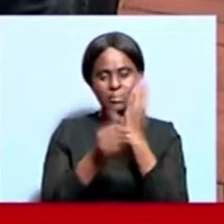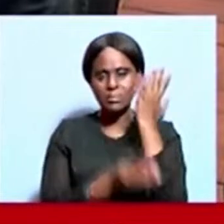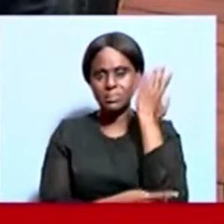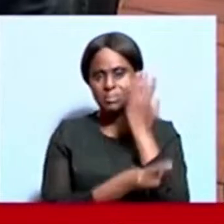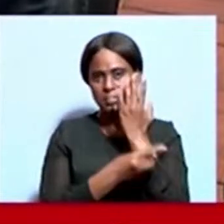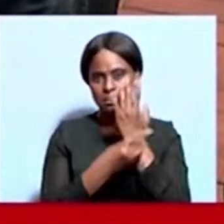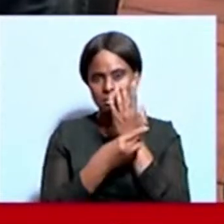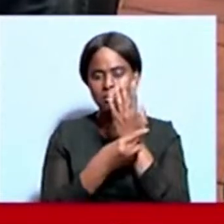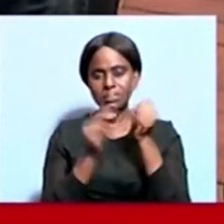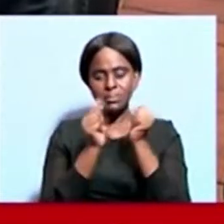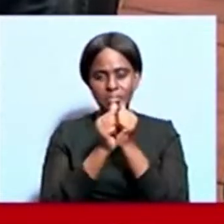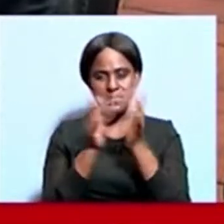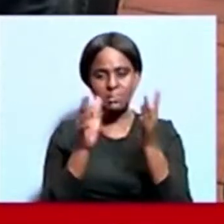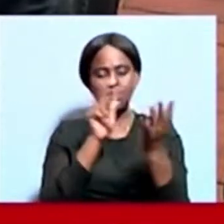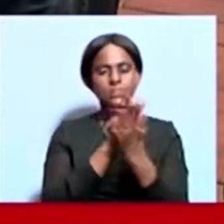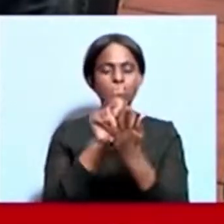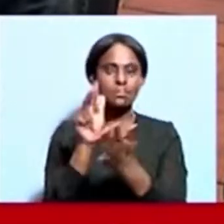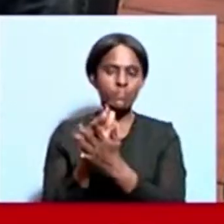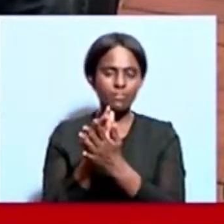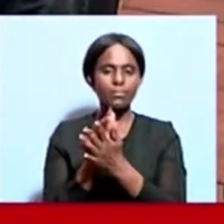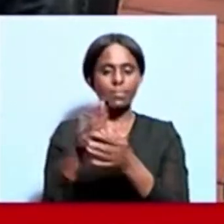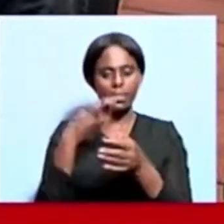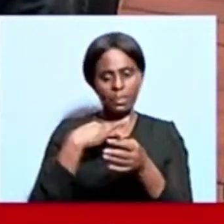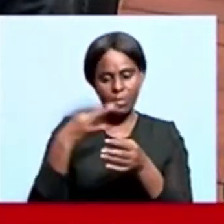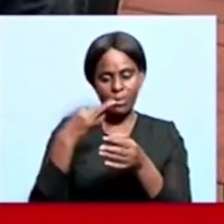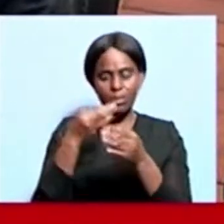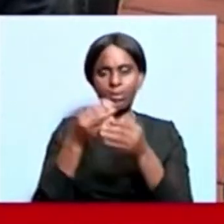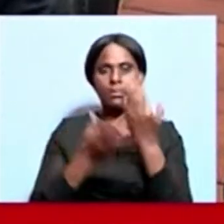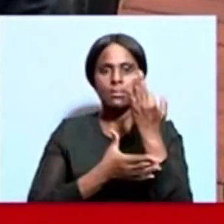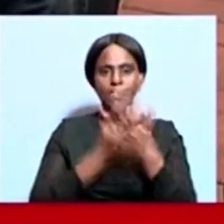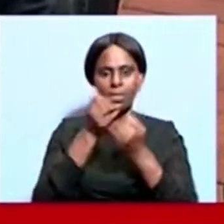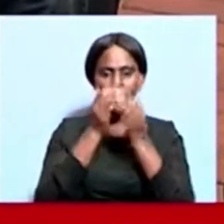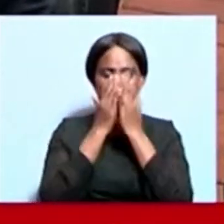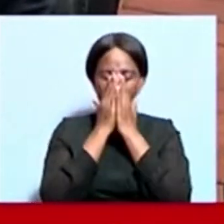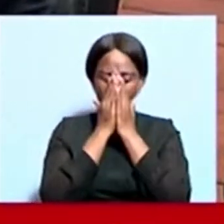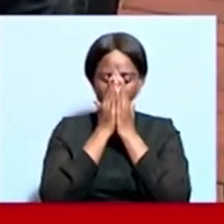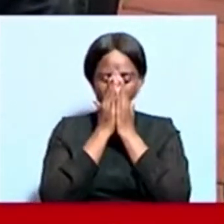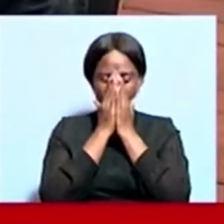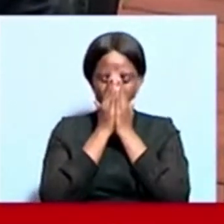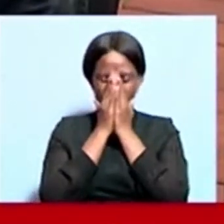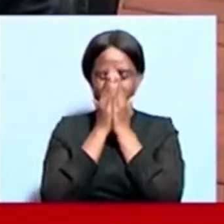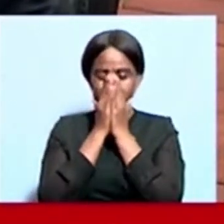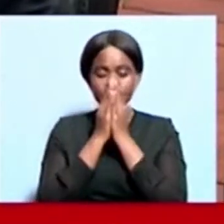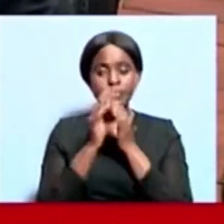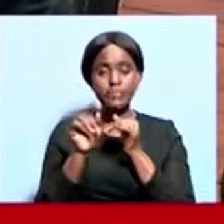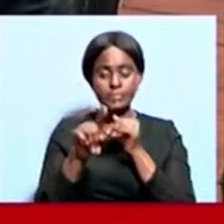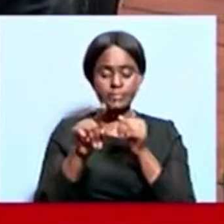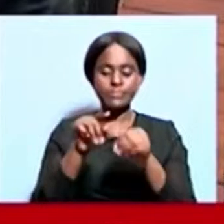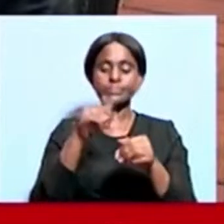development without approved application forms. That was the query.